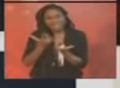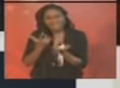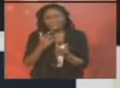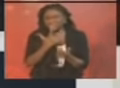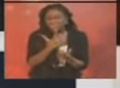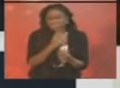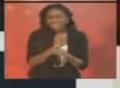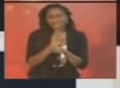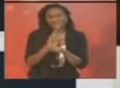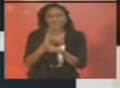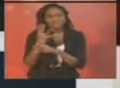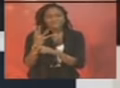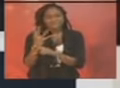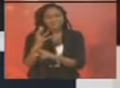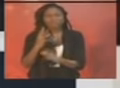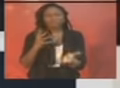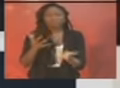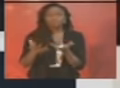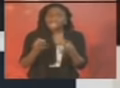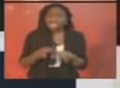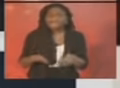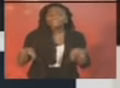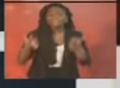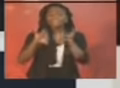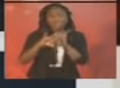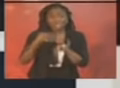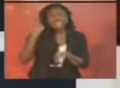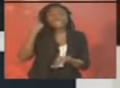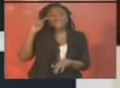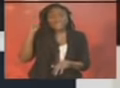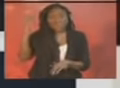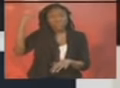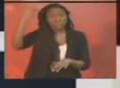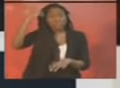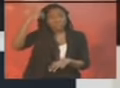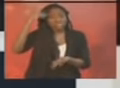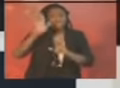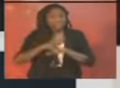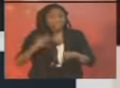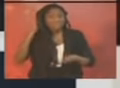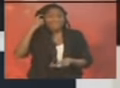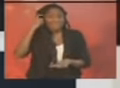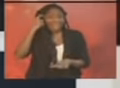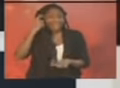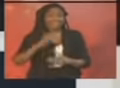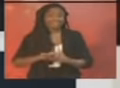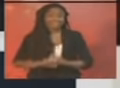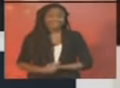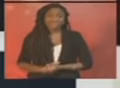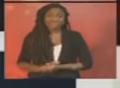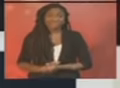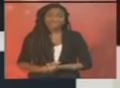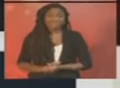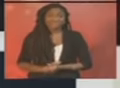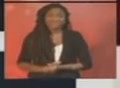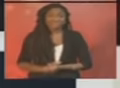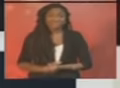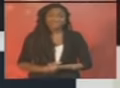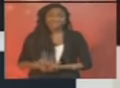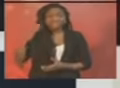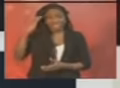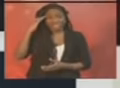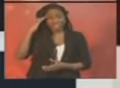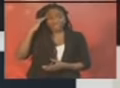4 persons, it's really important for the adolescent, and they have been having a hard time. But I think although they've been having a hard